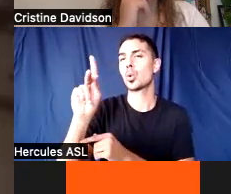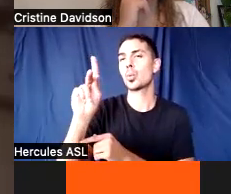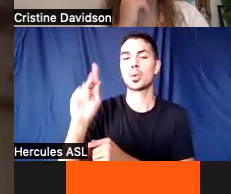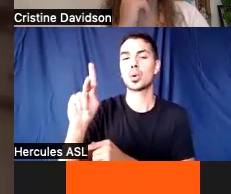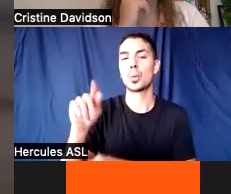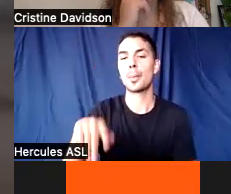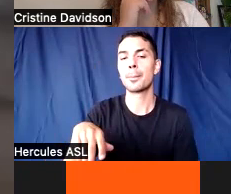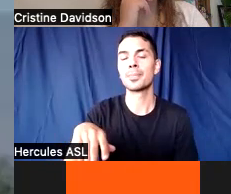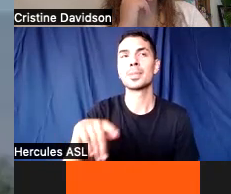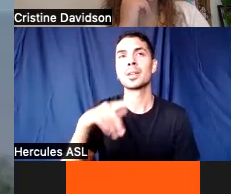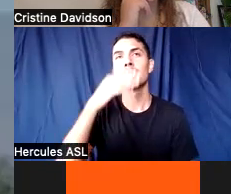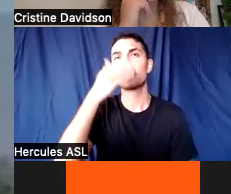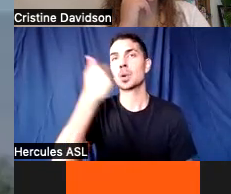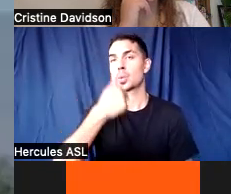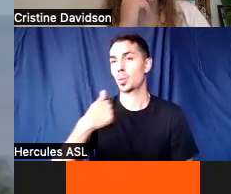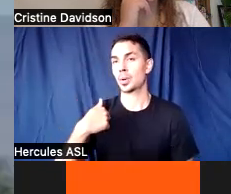termination and all that stuff.